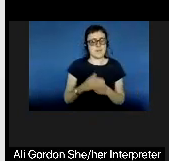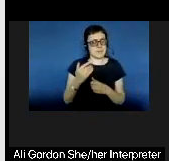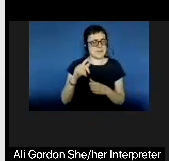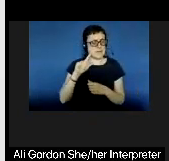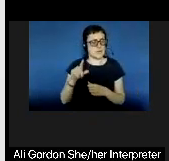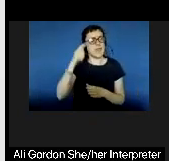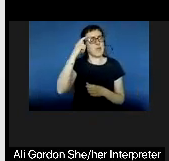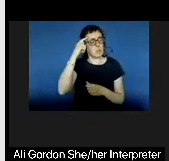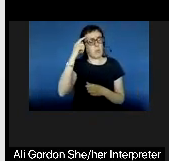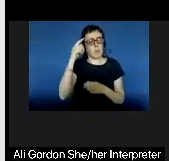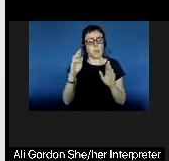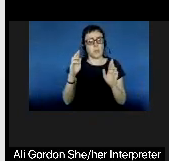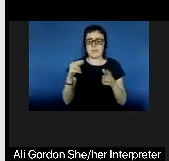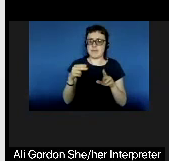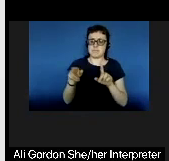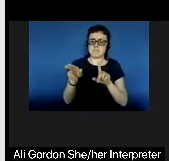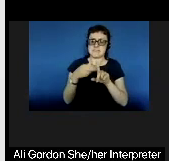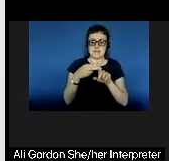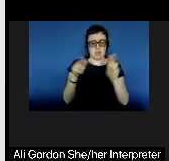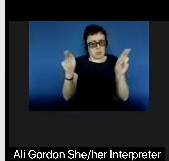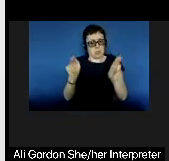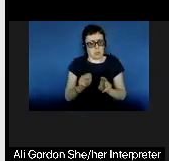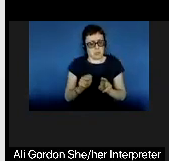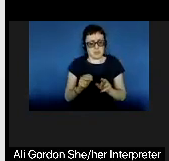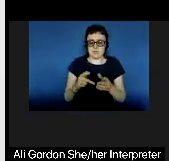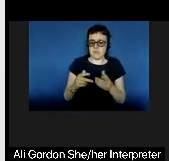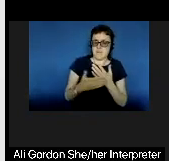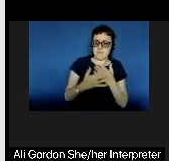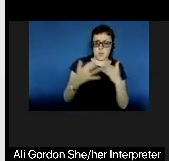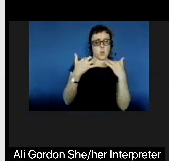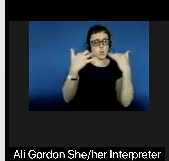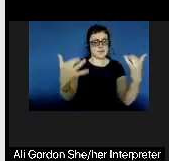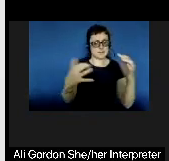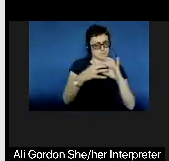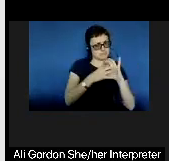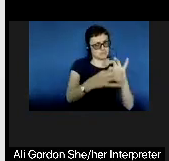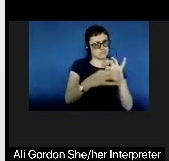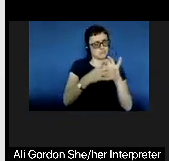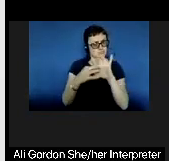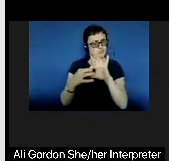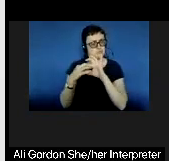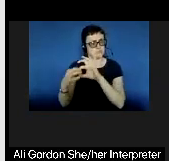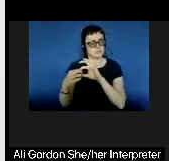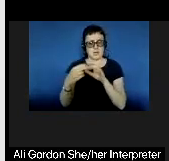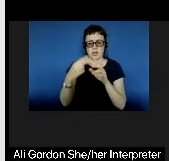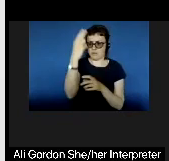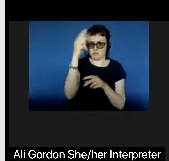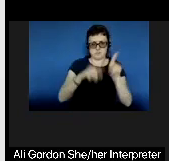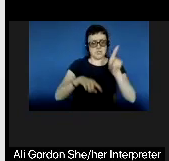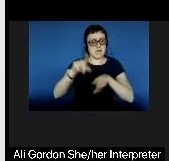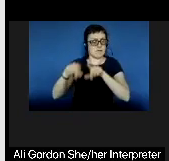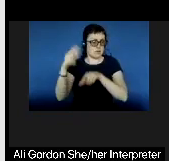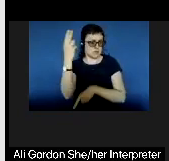stigma around mental health, engage wider audiences with art and artists from diverse backgrounds, and to stimulate